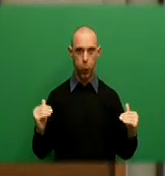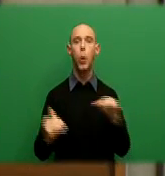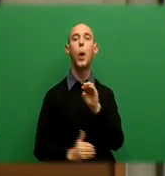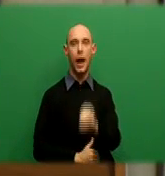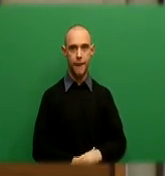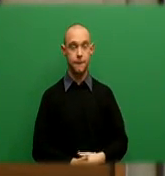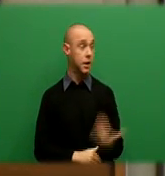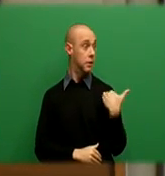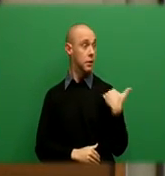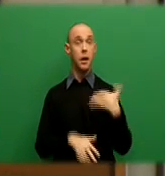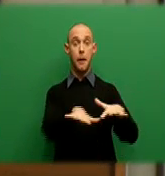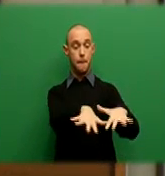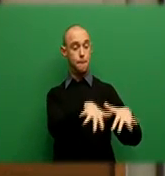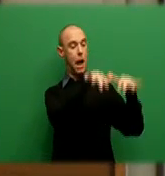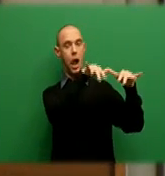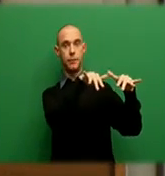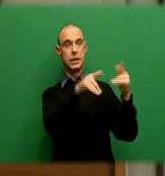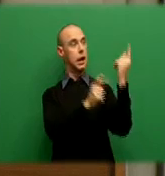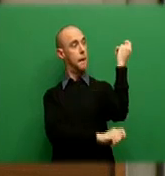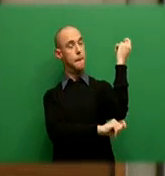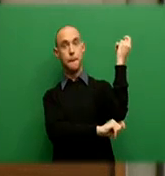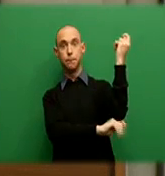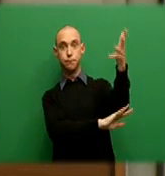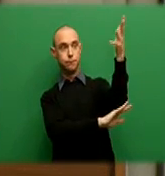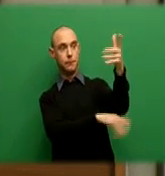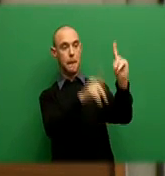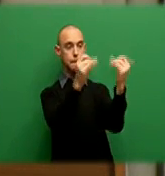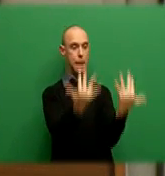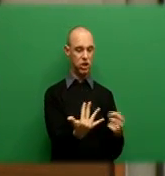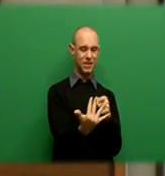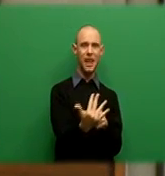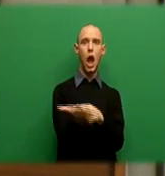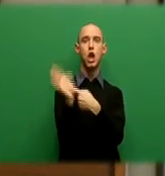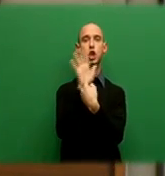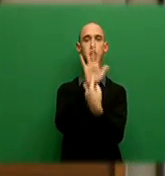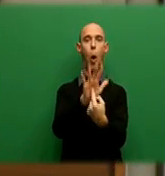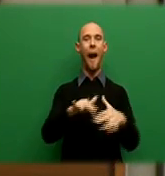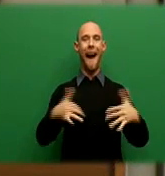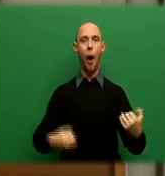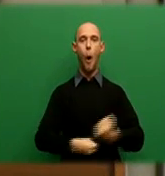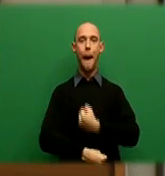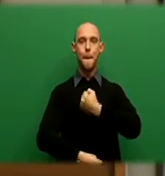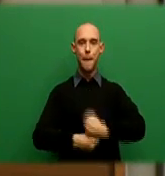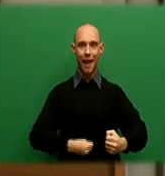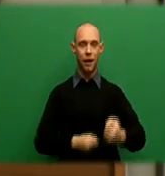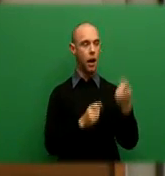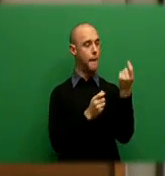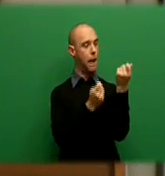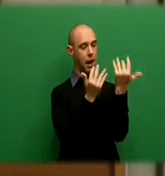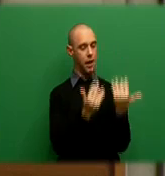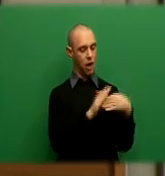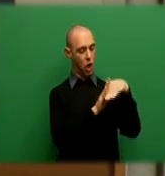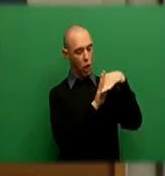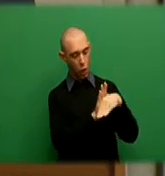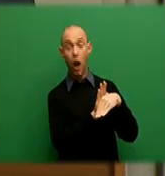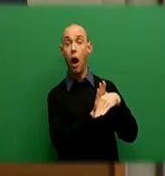in Parliament provides for a fiscal consolidation path which sees the consolidated government budget deficit declining from